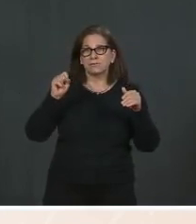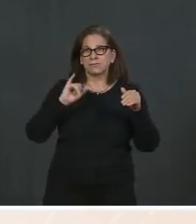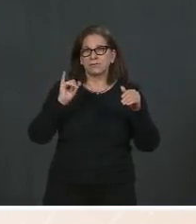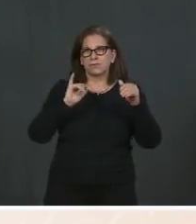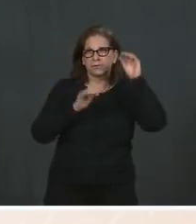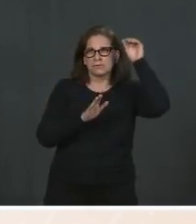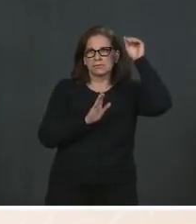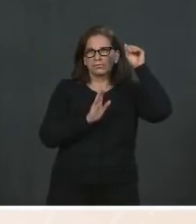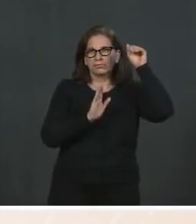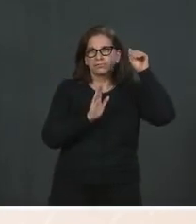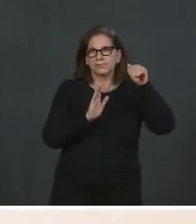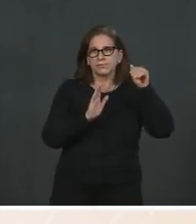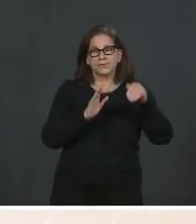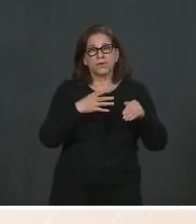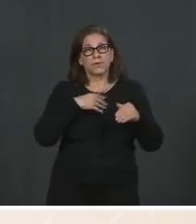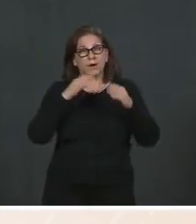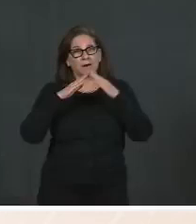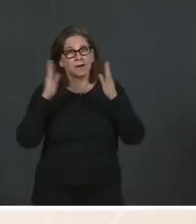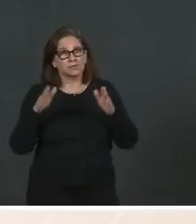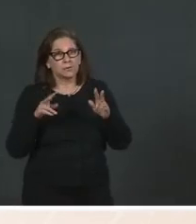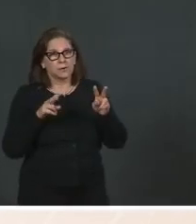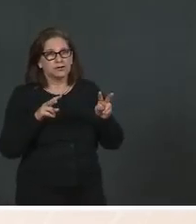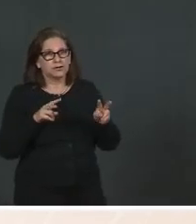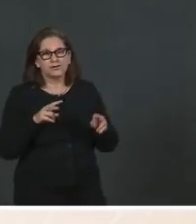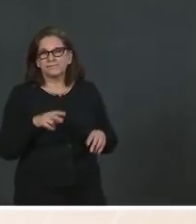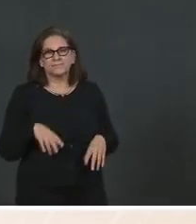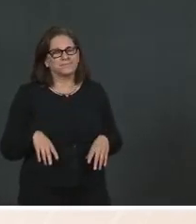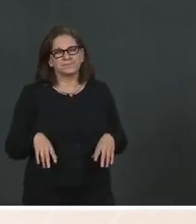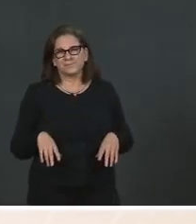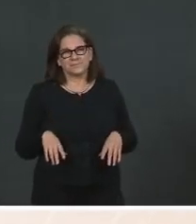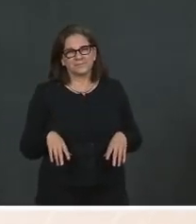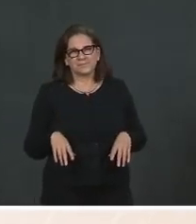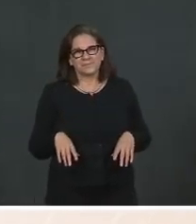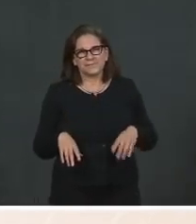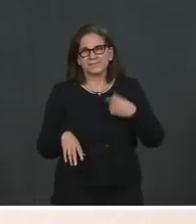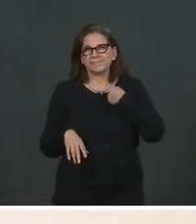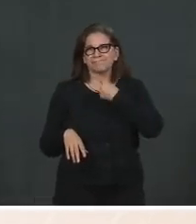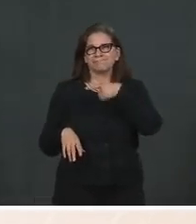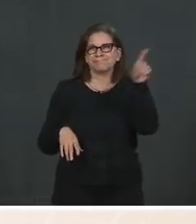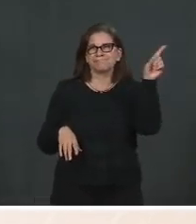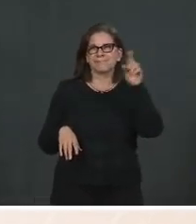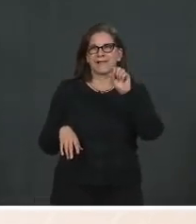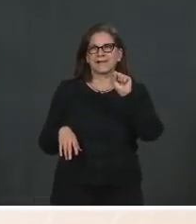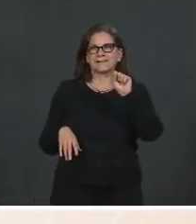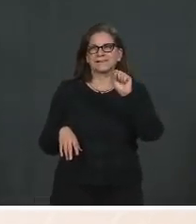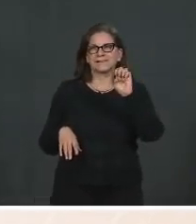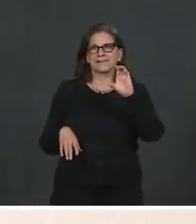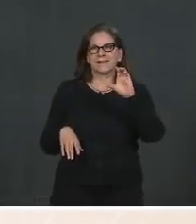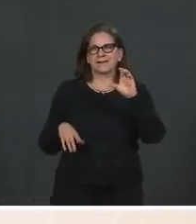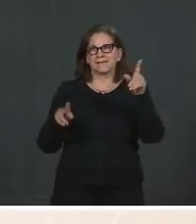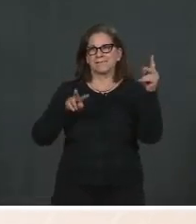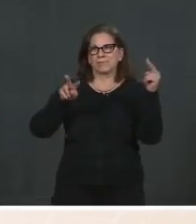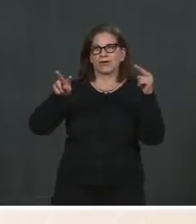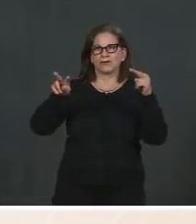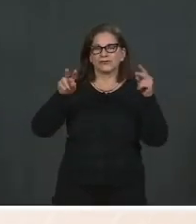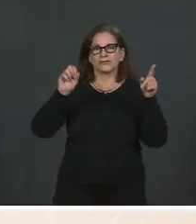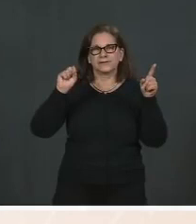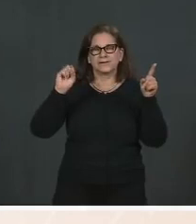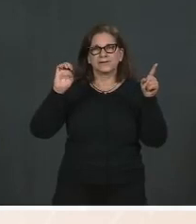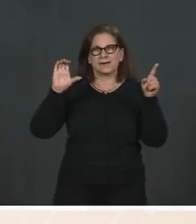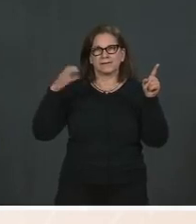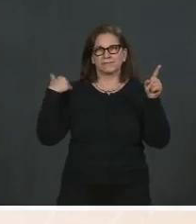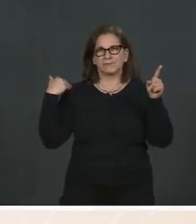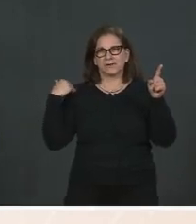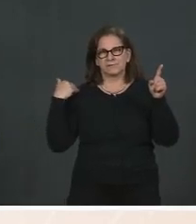about it? I would send you to the SEC on that for any further comments, but we, of course, are monitoring as an